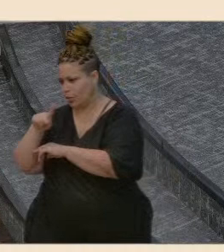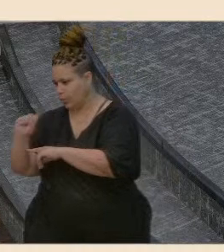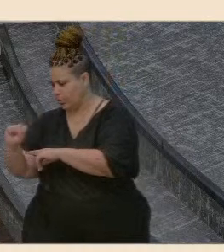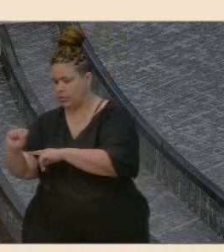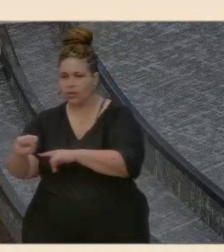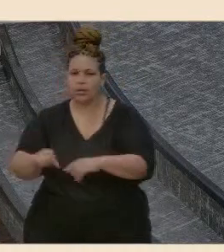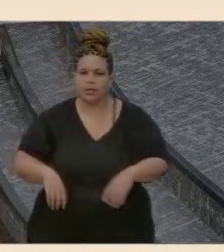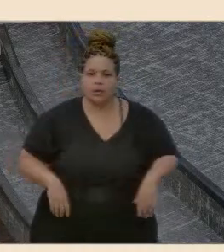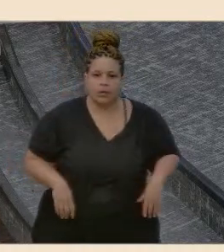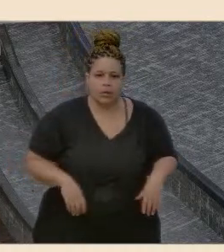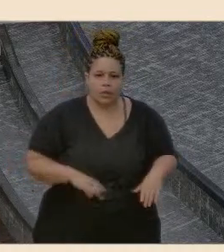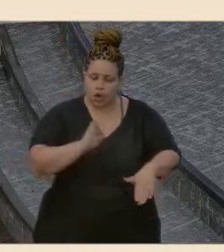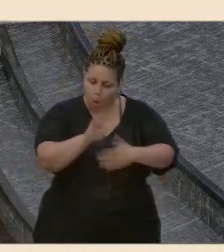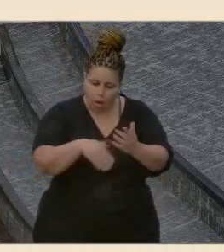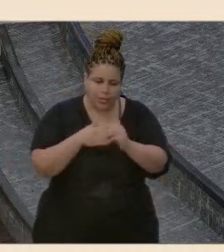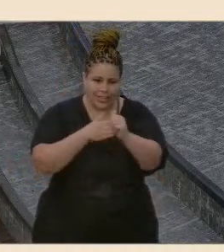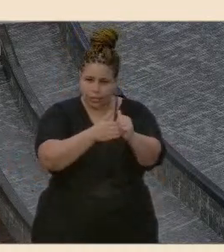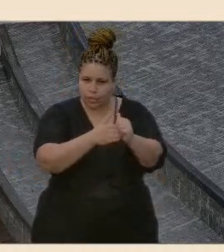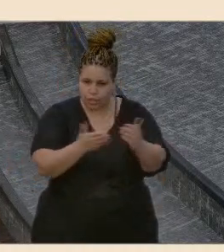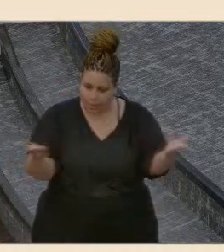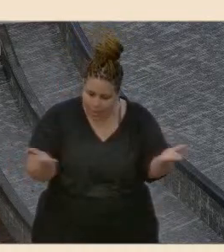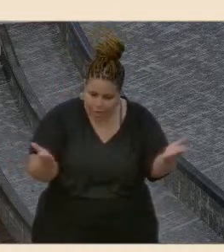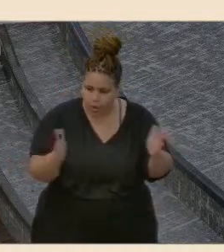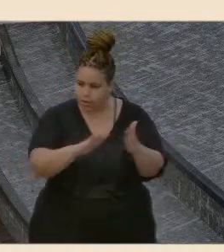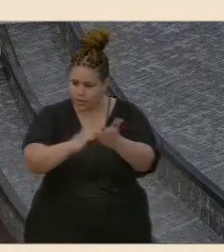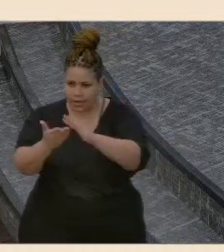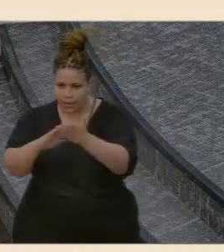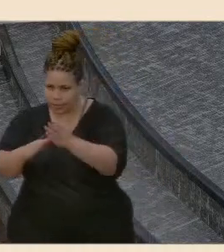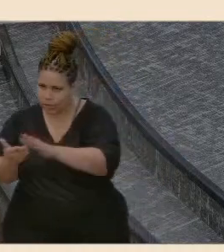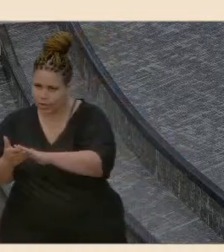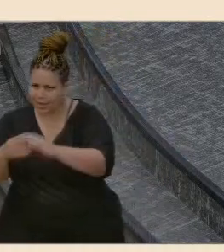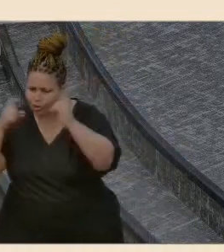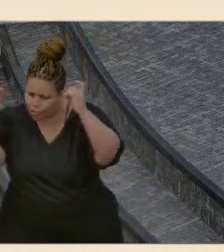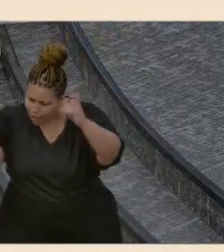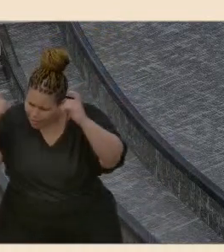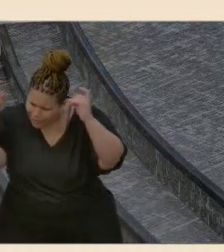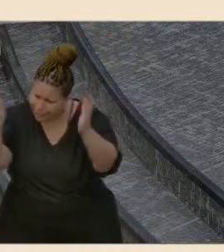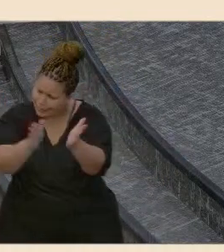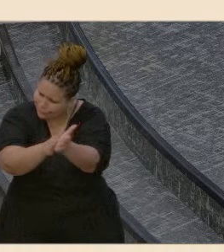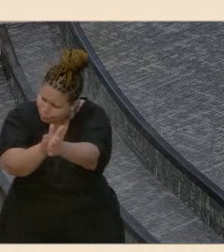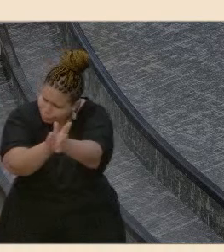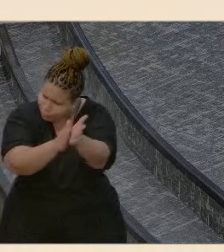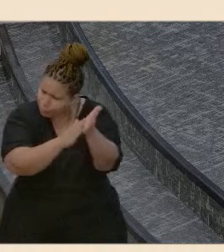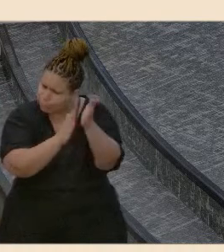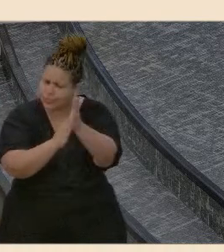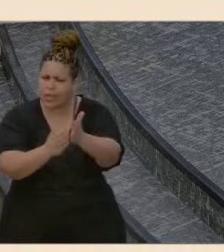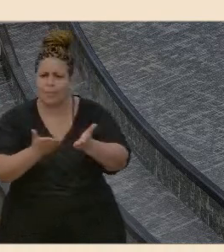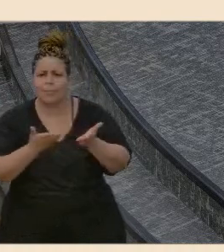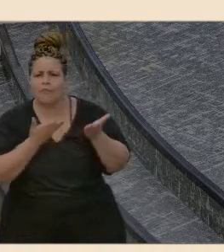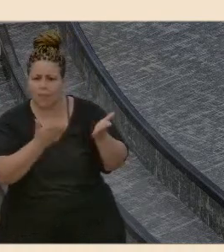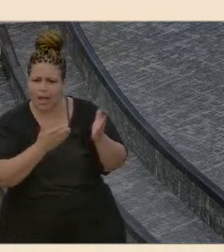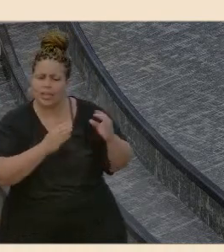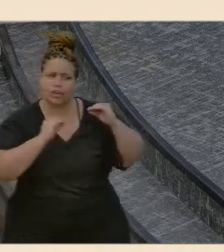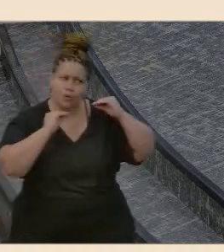leaderships in this community, and congratulate them and thanking them for providing their instructors